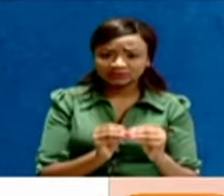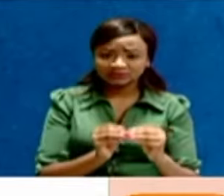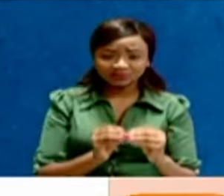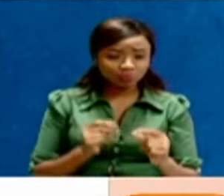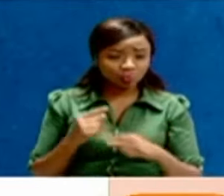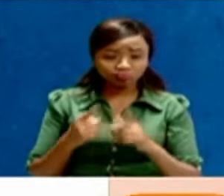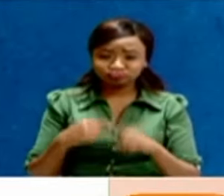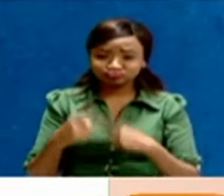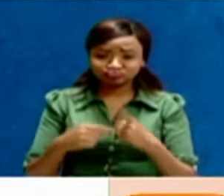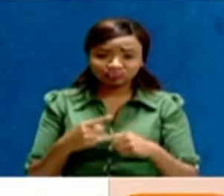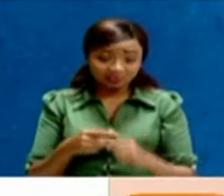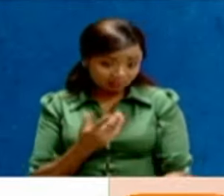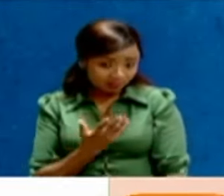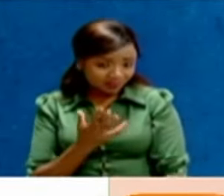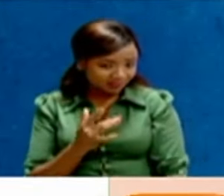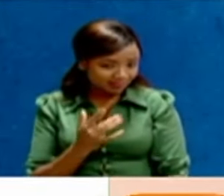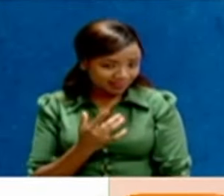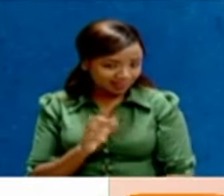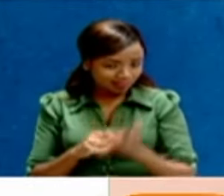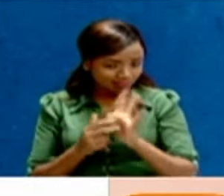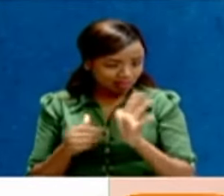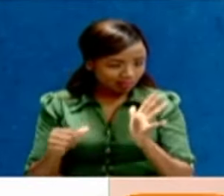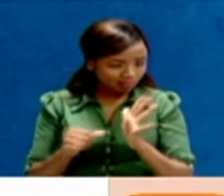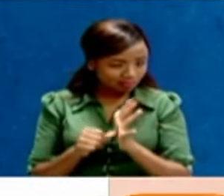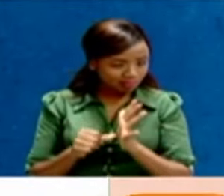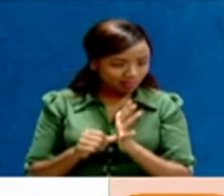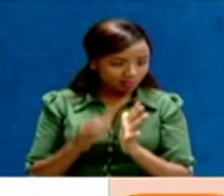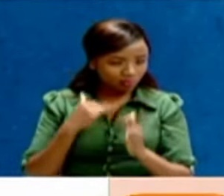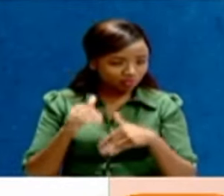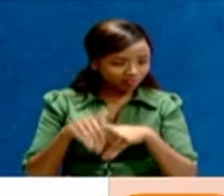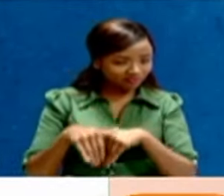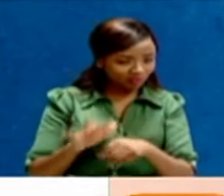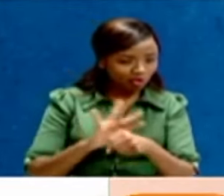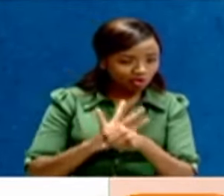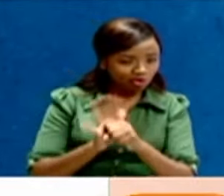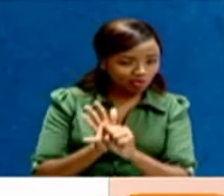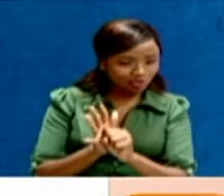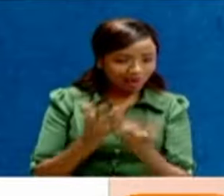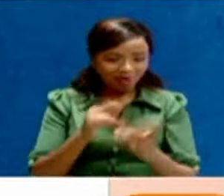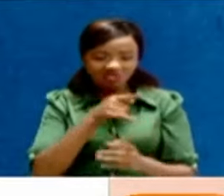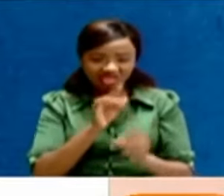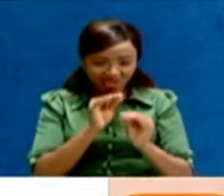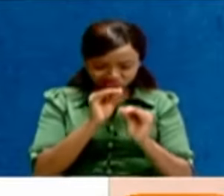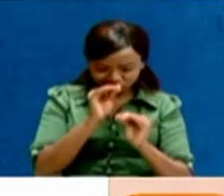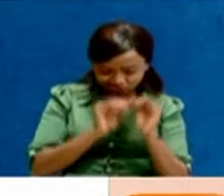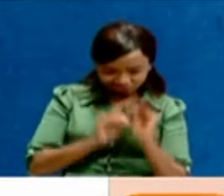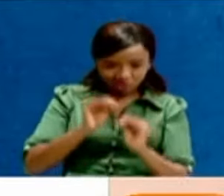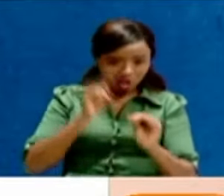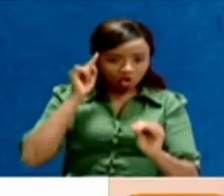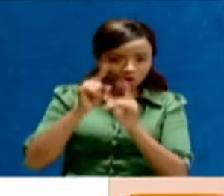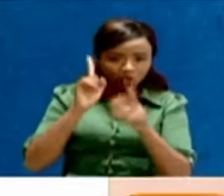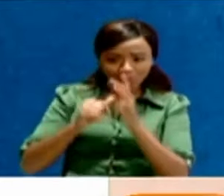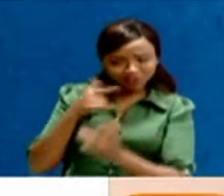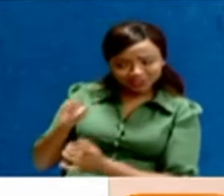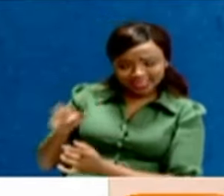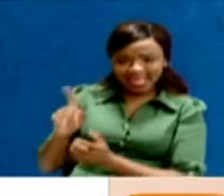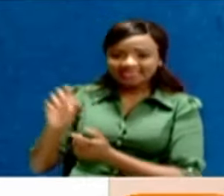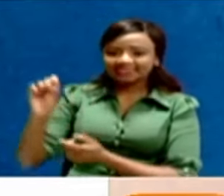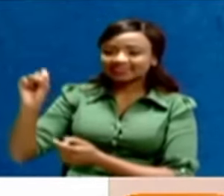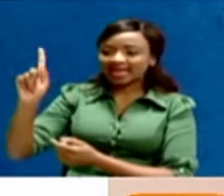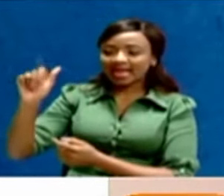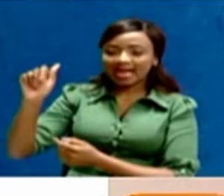3 p.m., Was it really about complying with COVID-19, or was there some mischief, an attempt to stall the Sakaja amendments, which